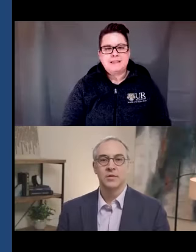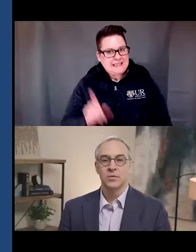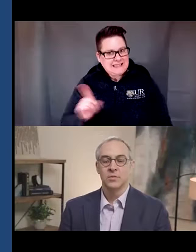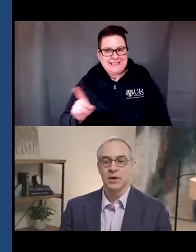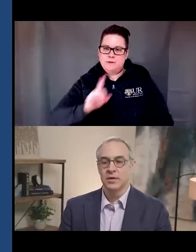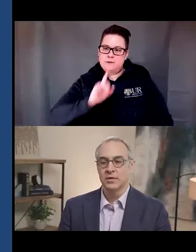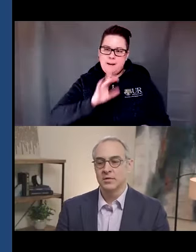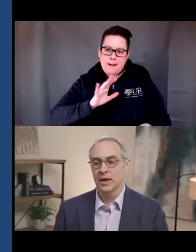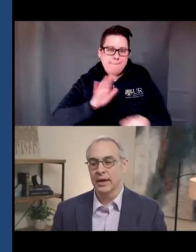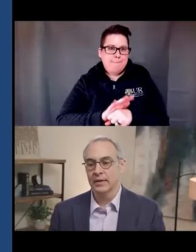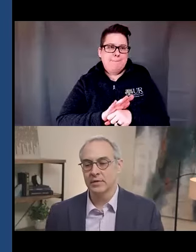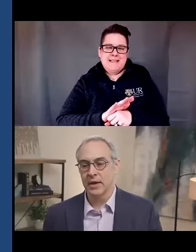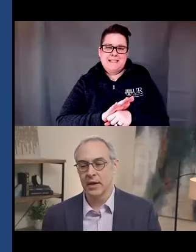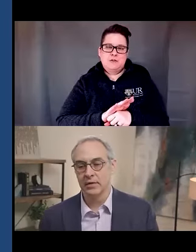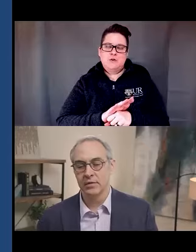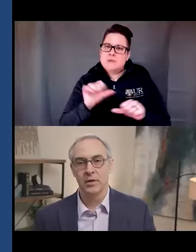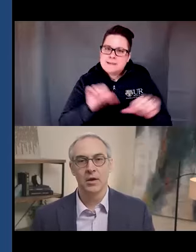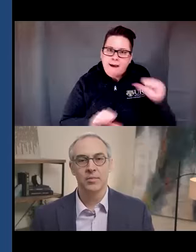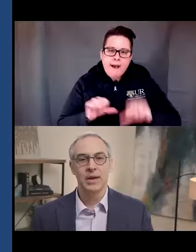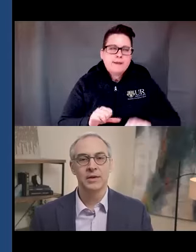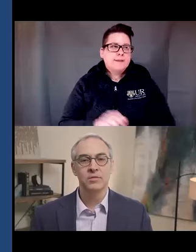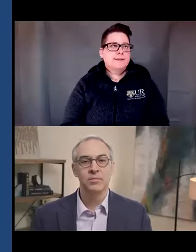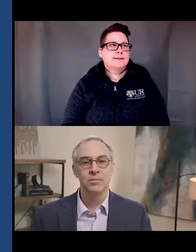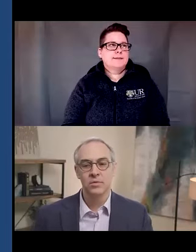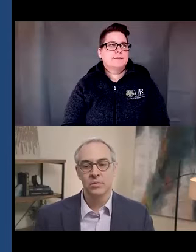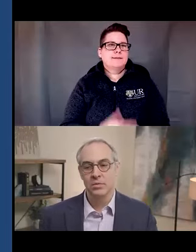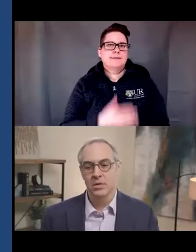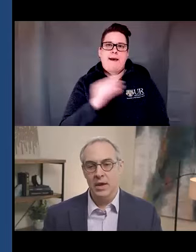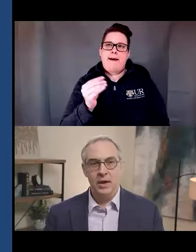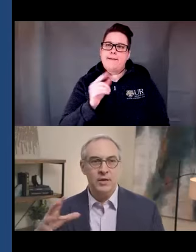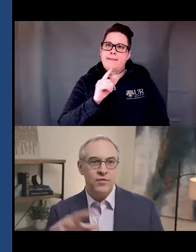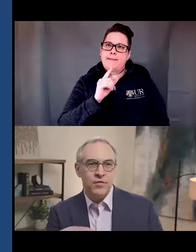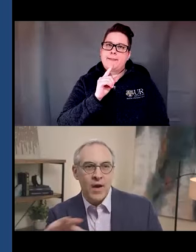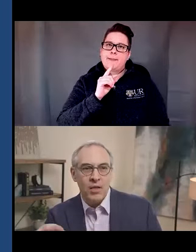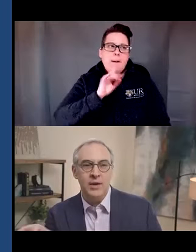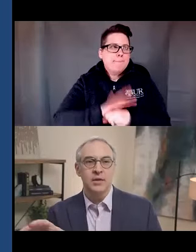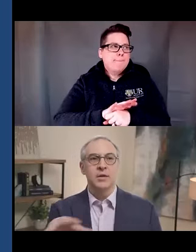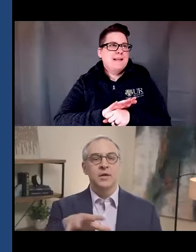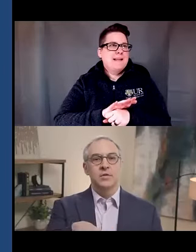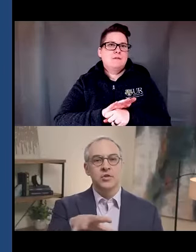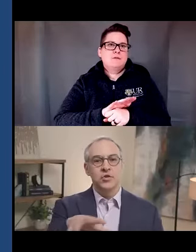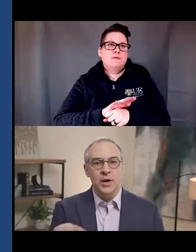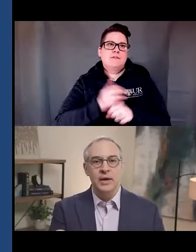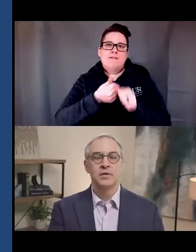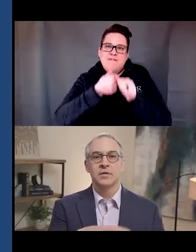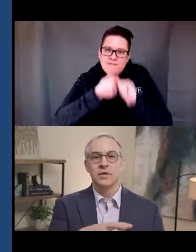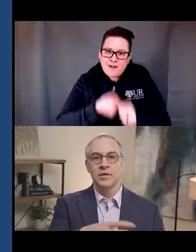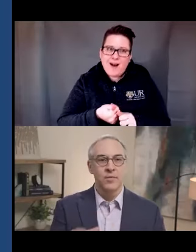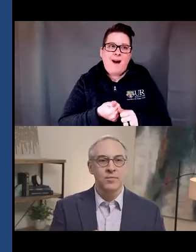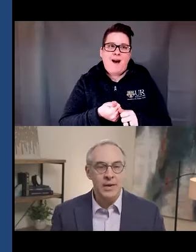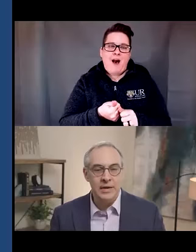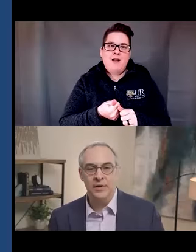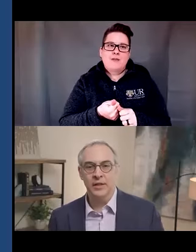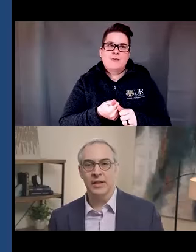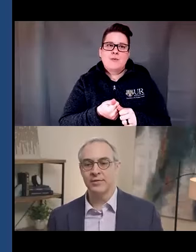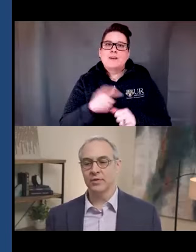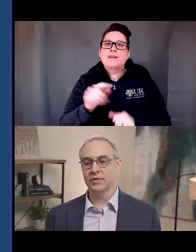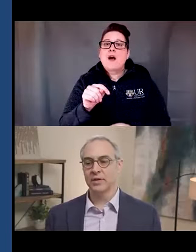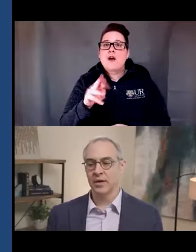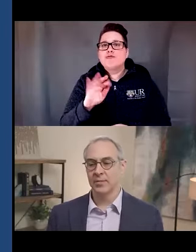committed to science and to kind of following the trails from many